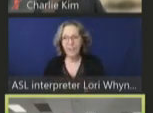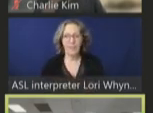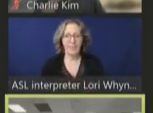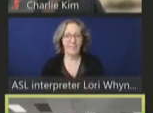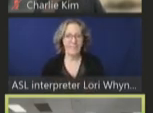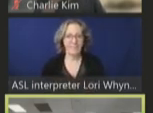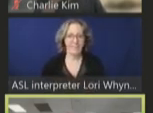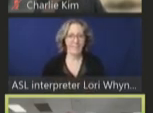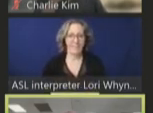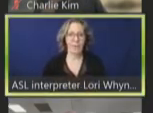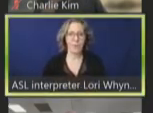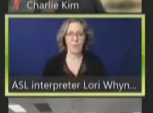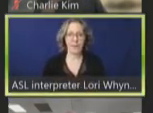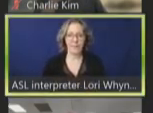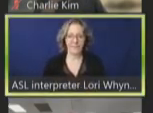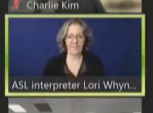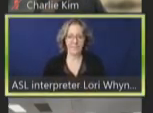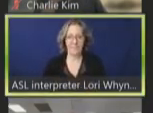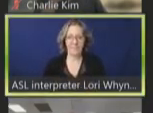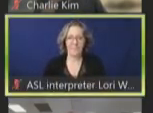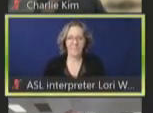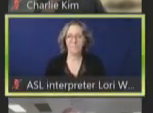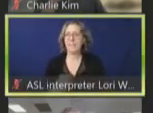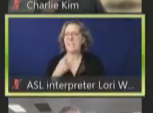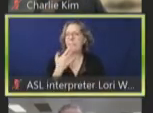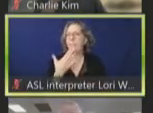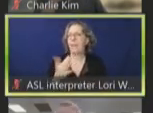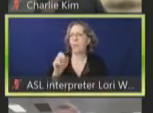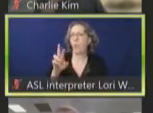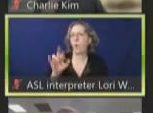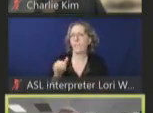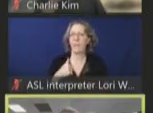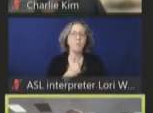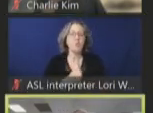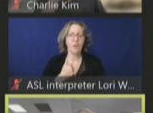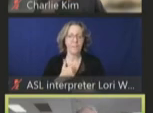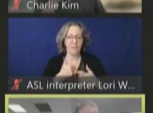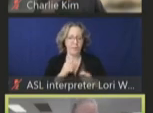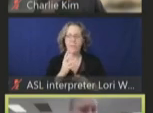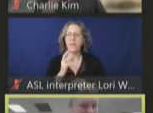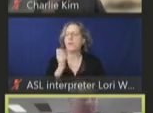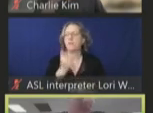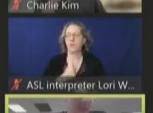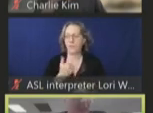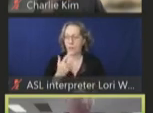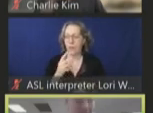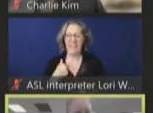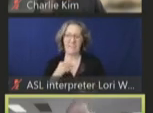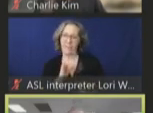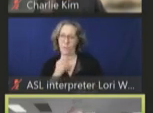that. That was Wes, yeah. Oh, I apologize, Wes.